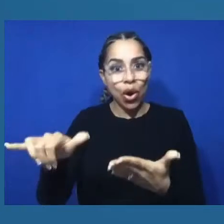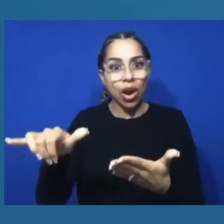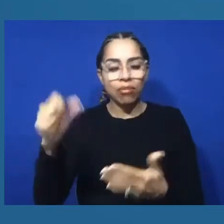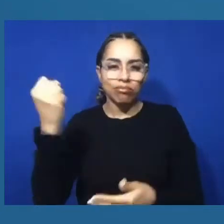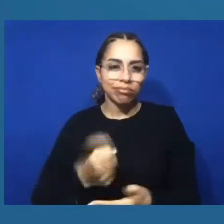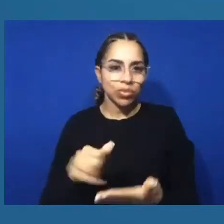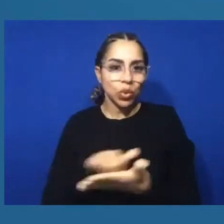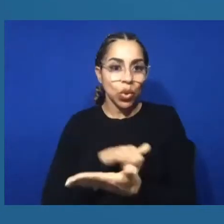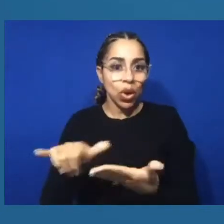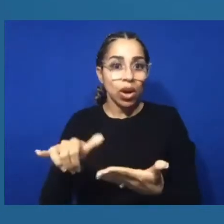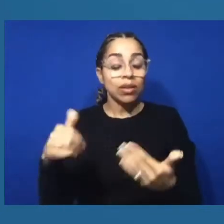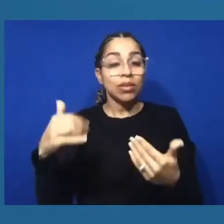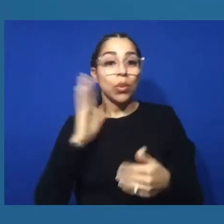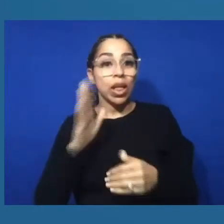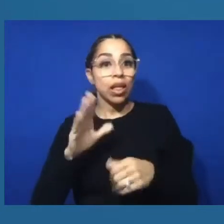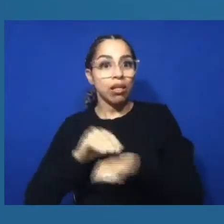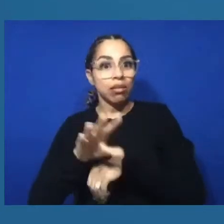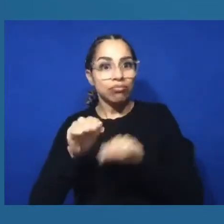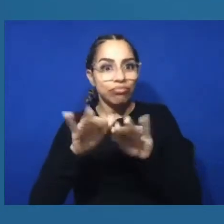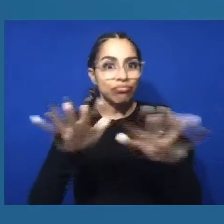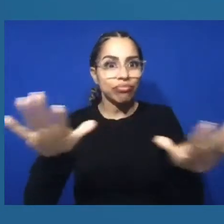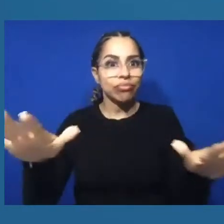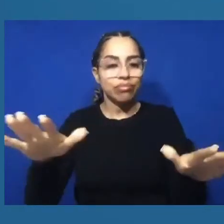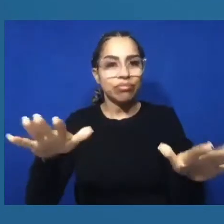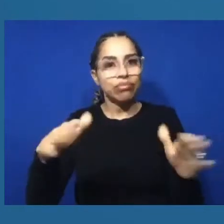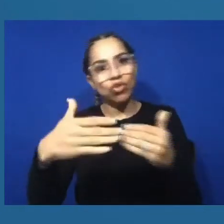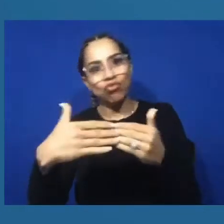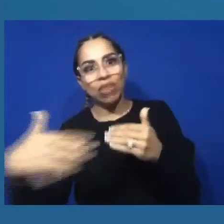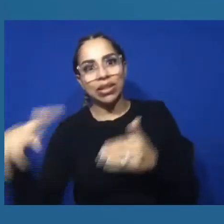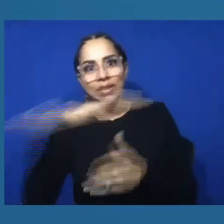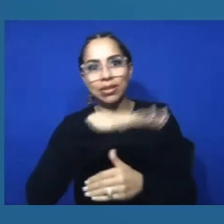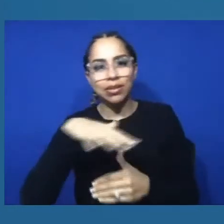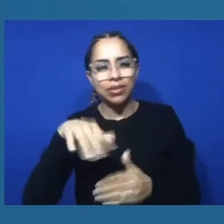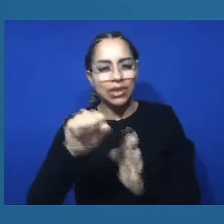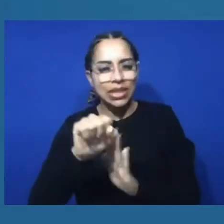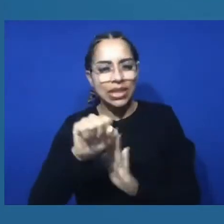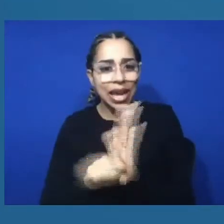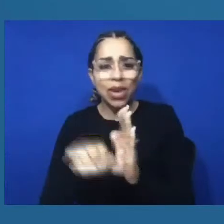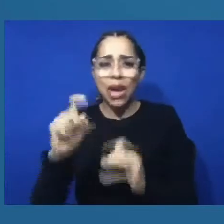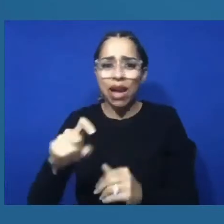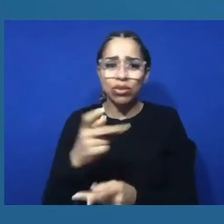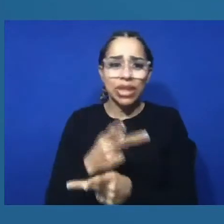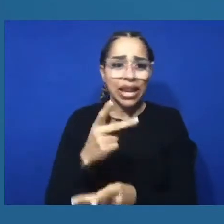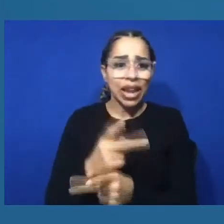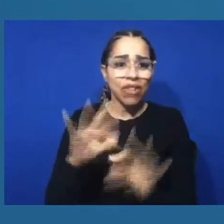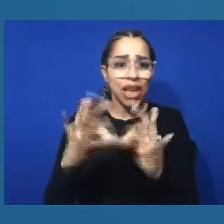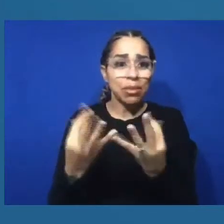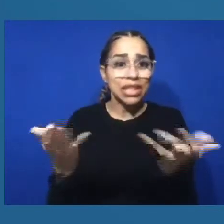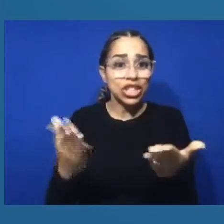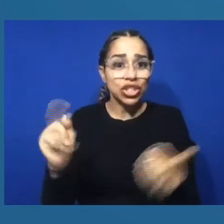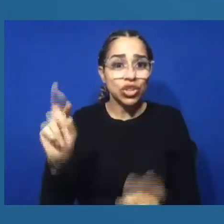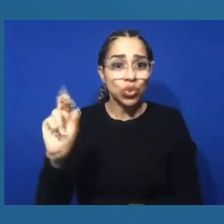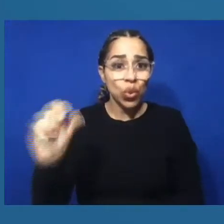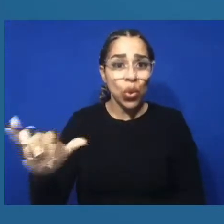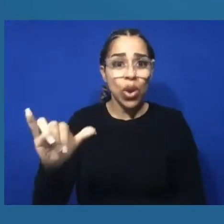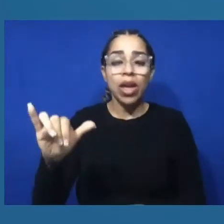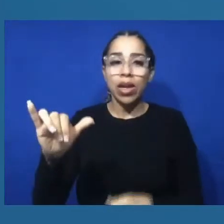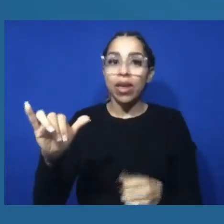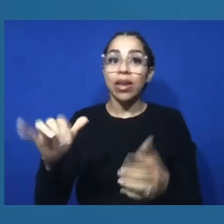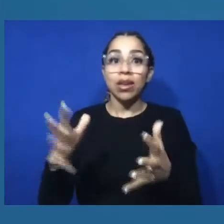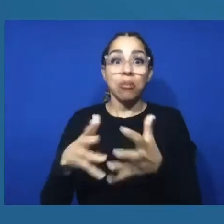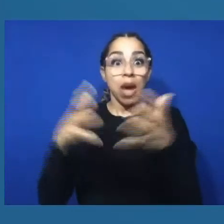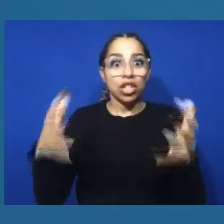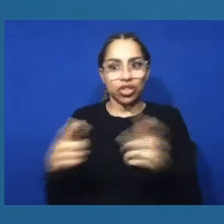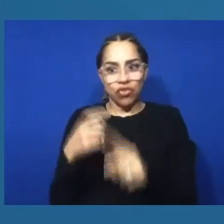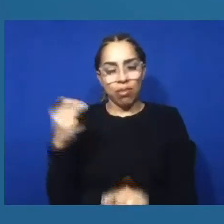As I talk about the revenues that allow us to take care of families here in Troy, much of that does come from the downstate